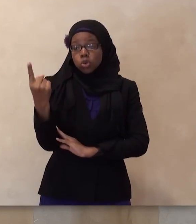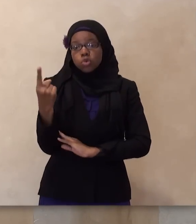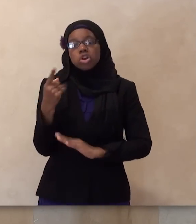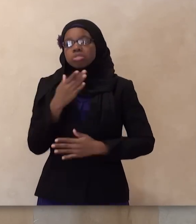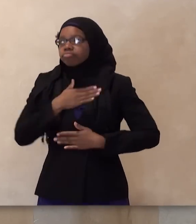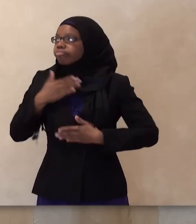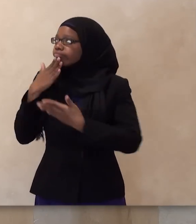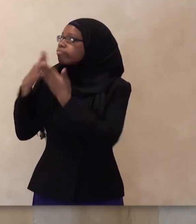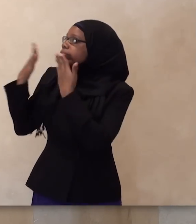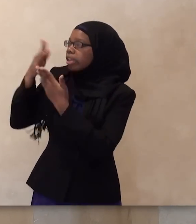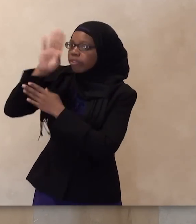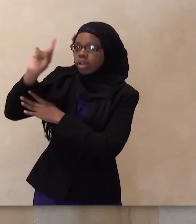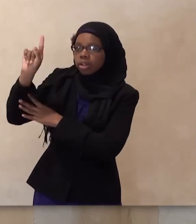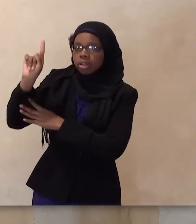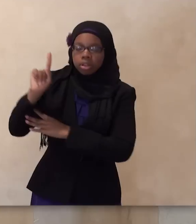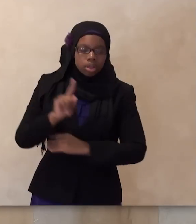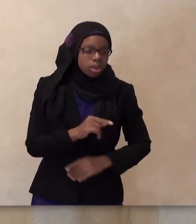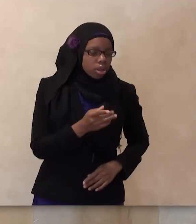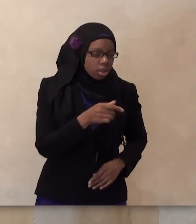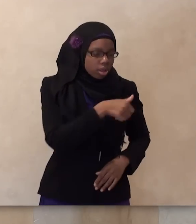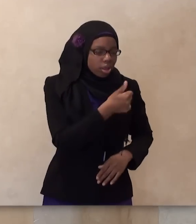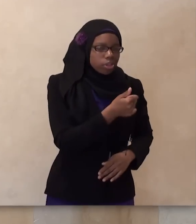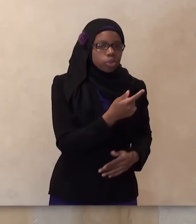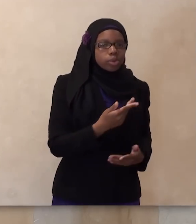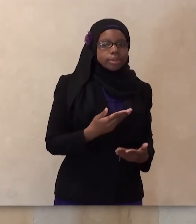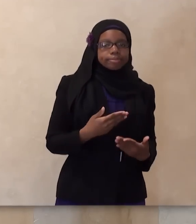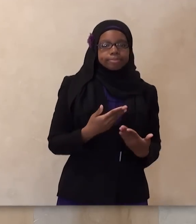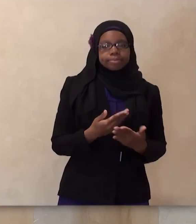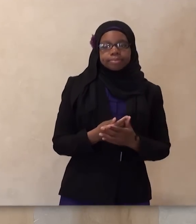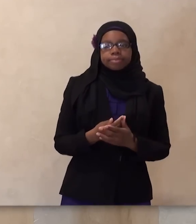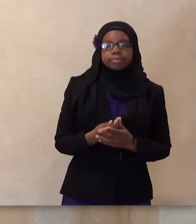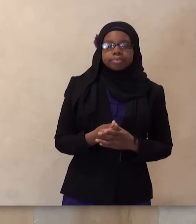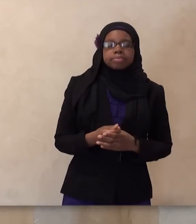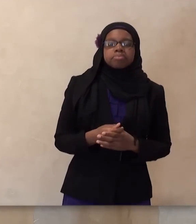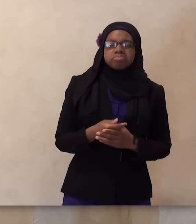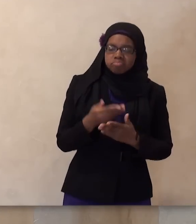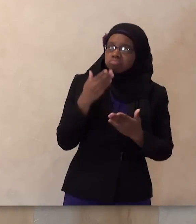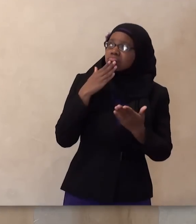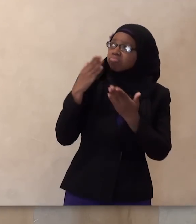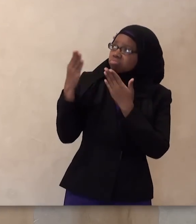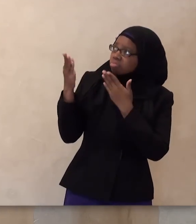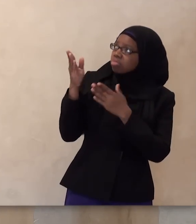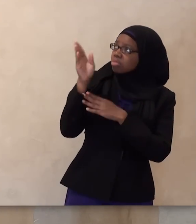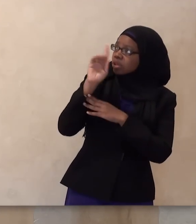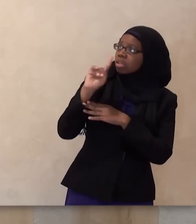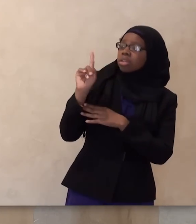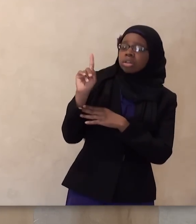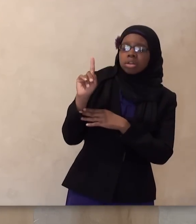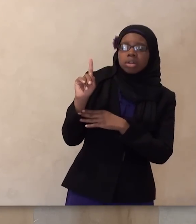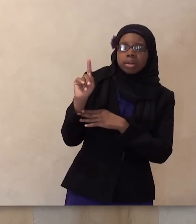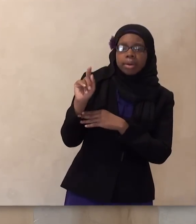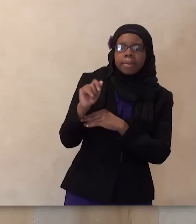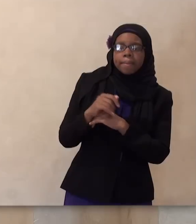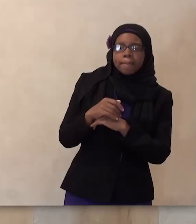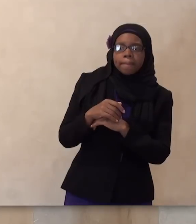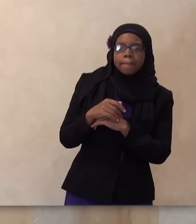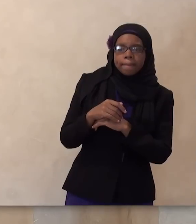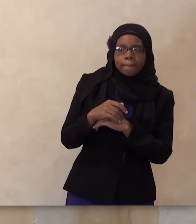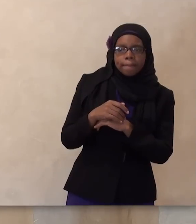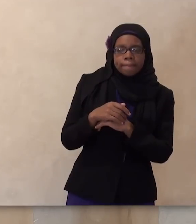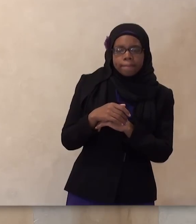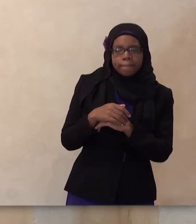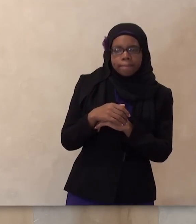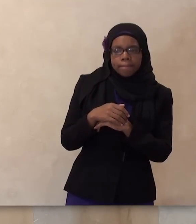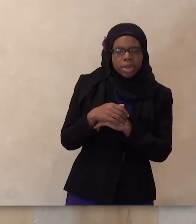ta'ala, and the other one was grateful to Allah subhanahu wa ta'ala. How Allah subhanahu wa ta'ala dealt the person who